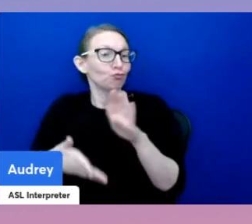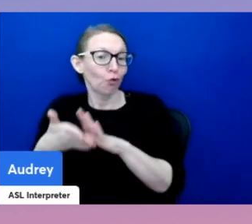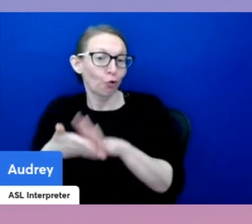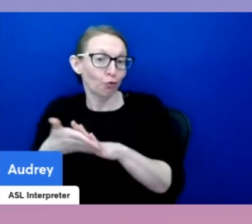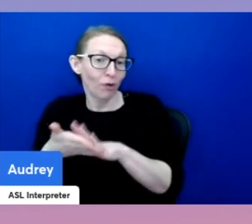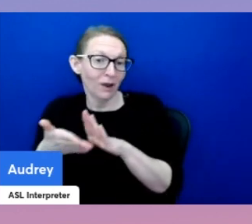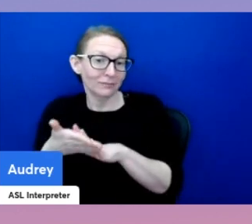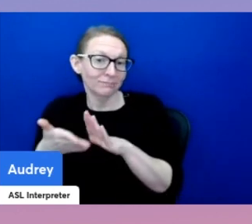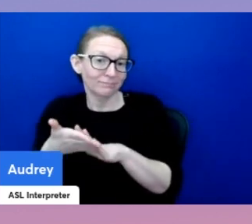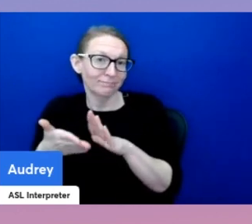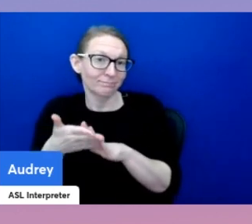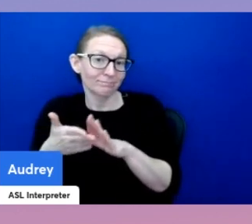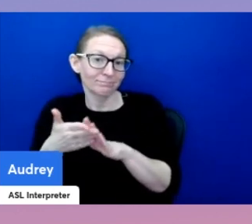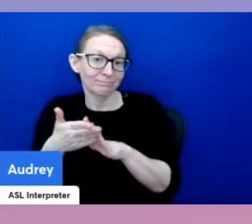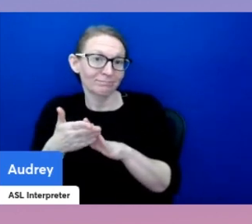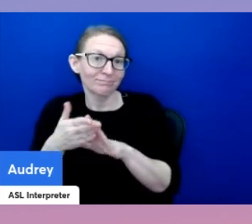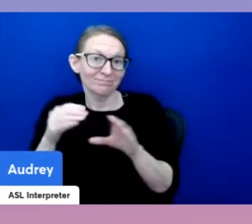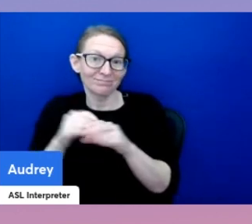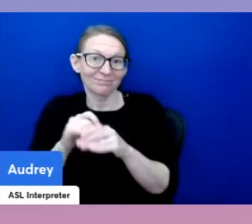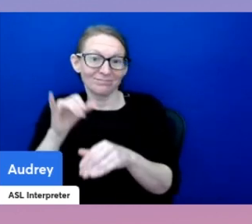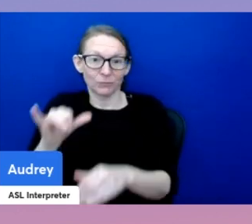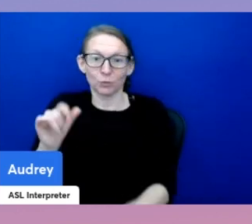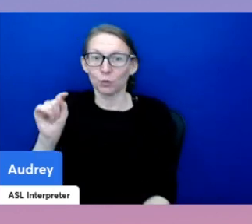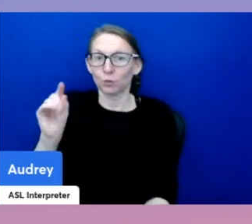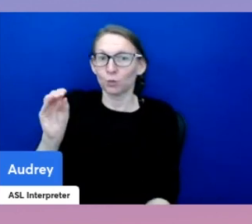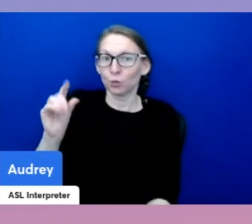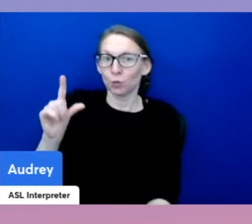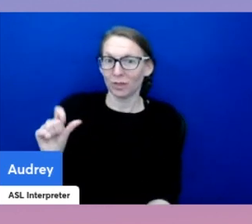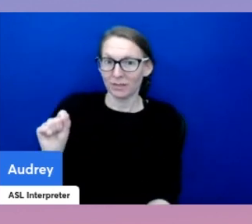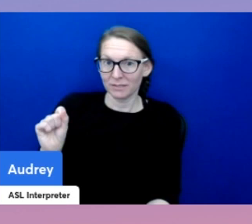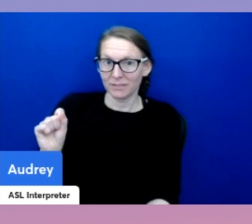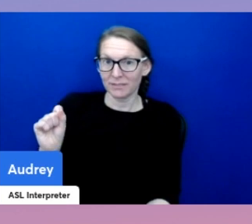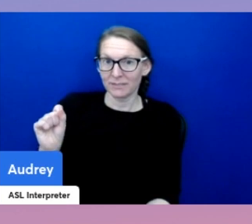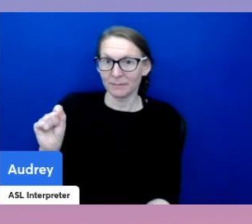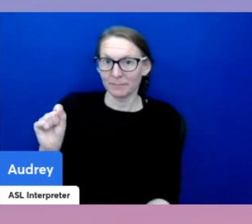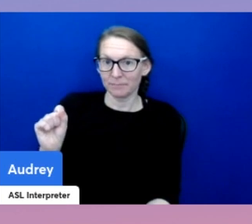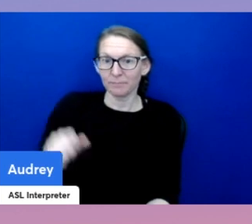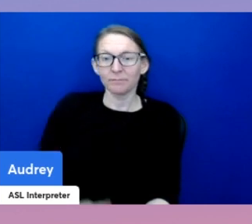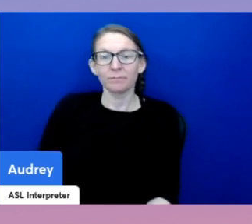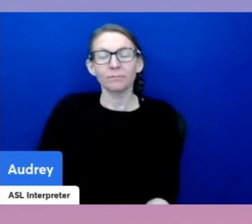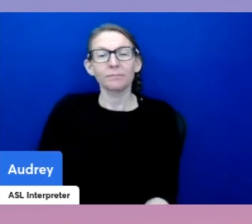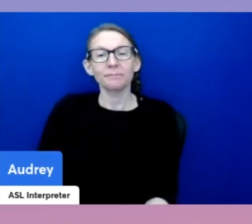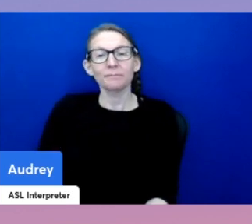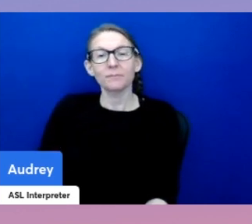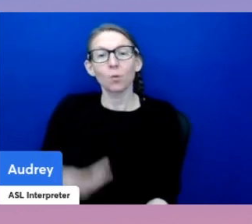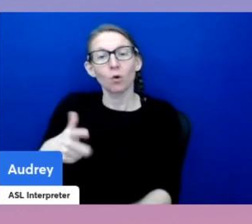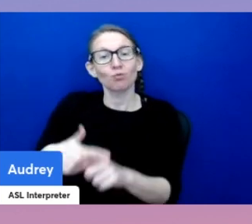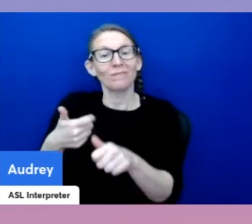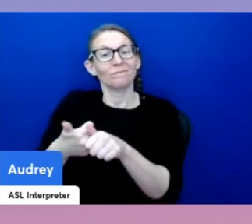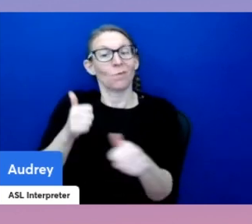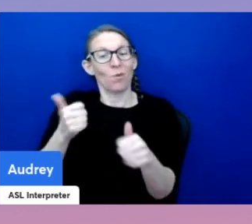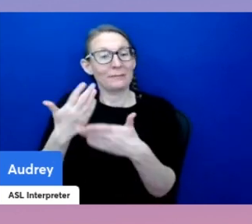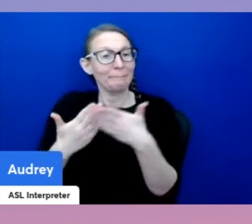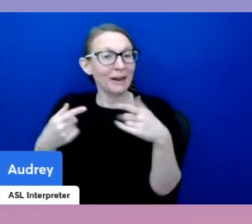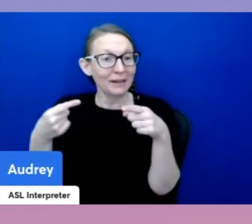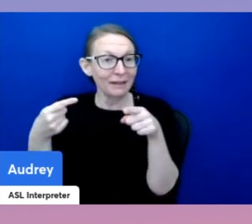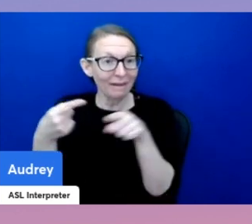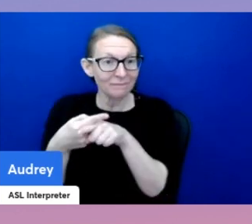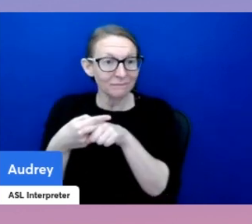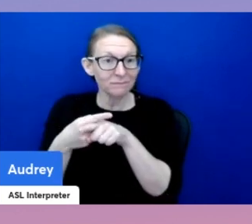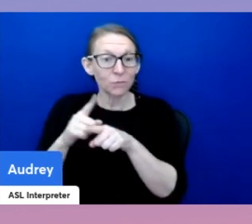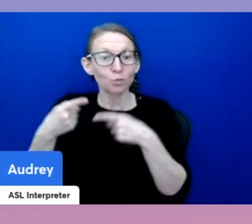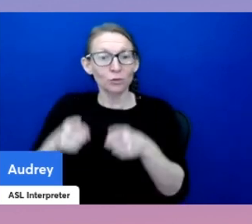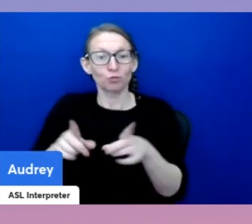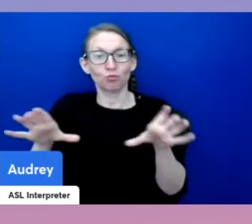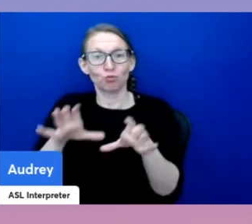one tools. Yeah, to avoid some conflict when do integration tests,